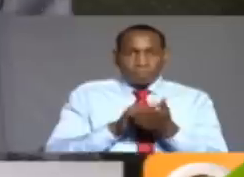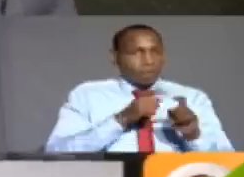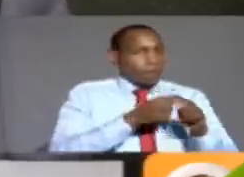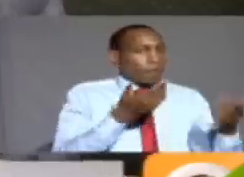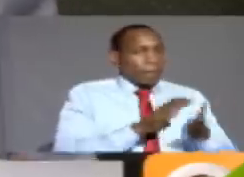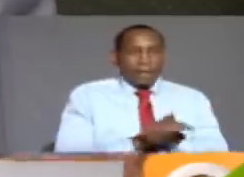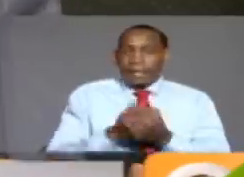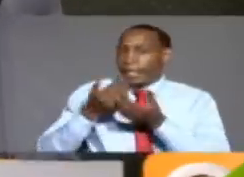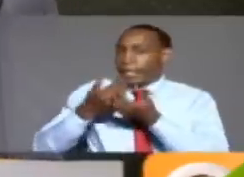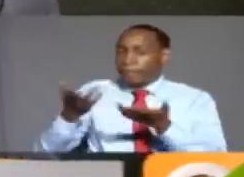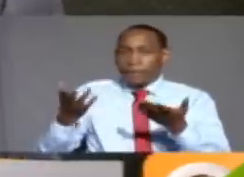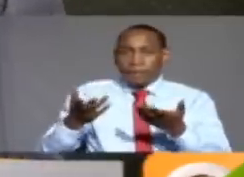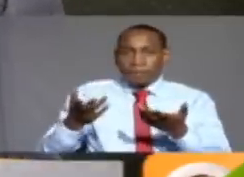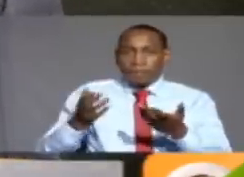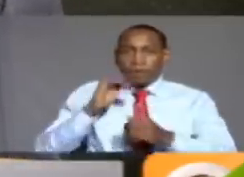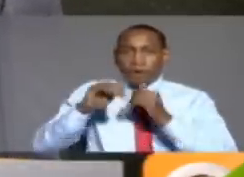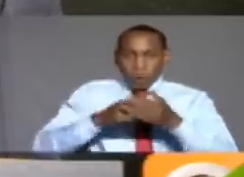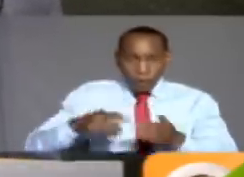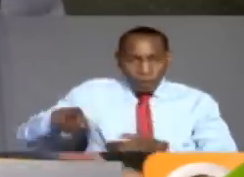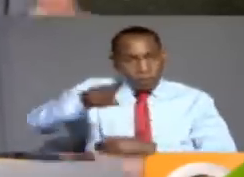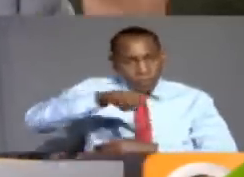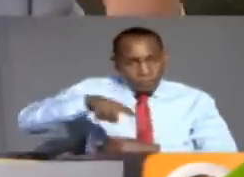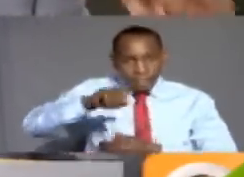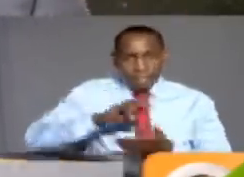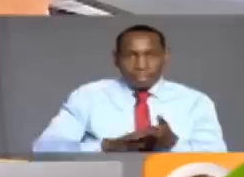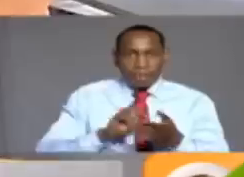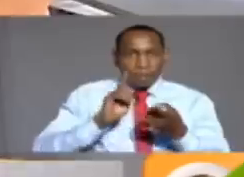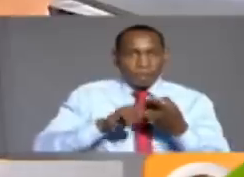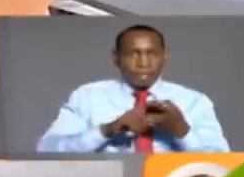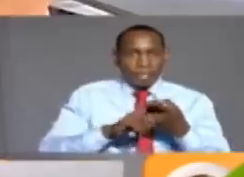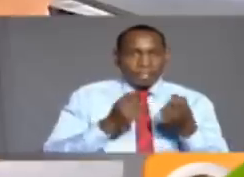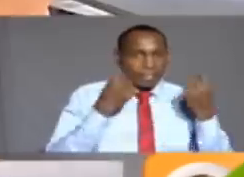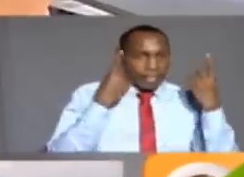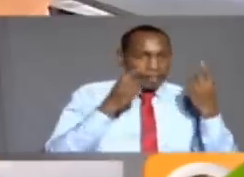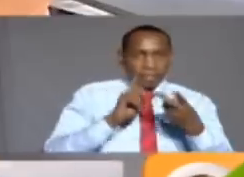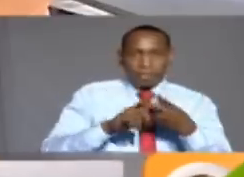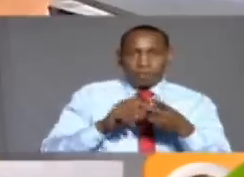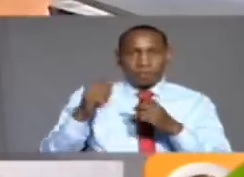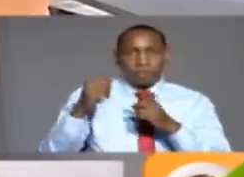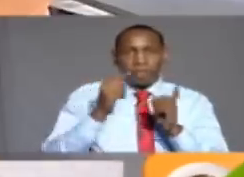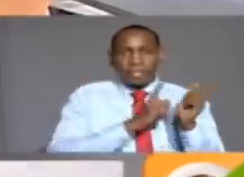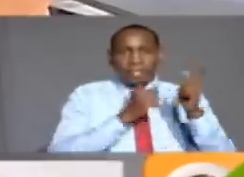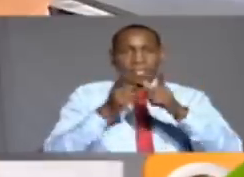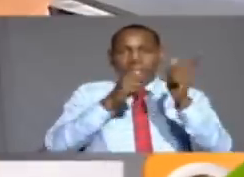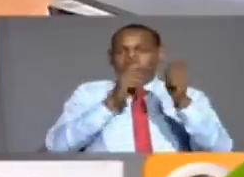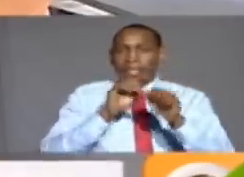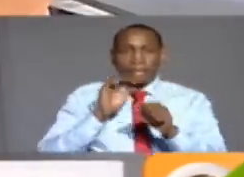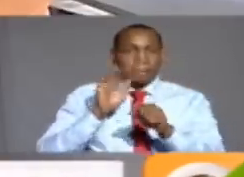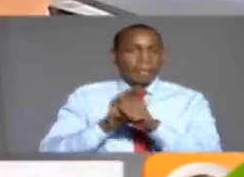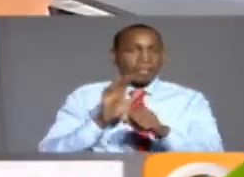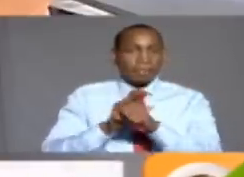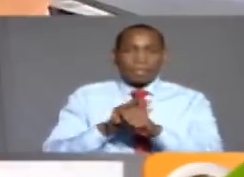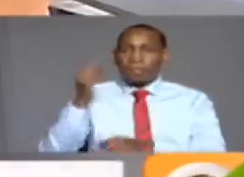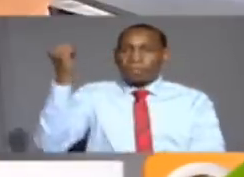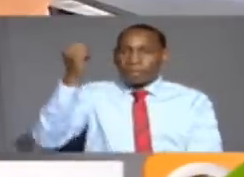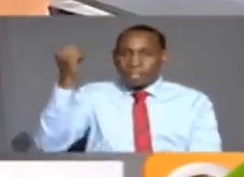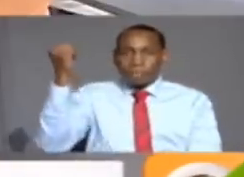from everyone, from all of us. From Kirewekes, from Tangatangas, there's just too much. The